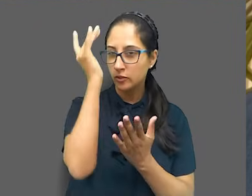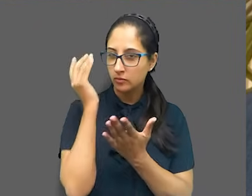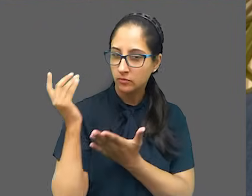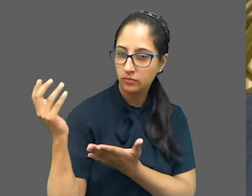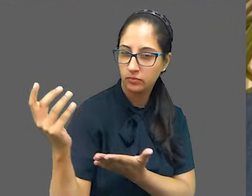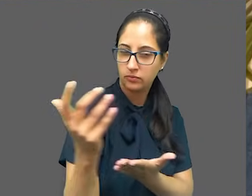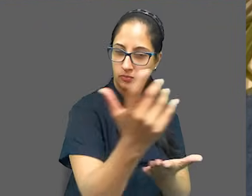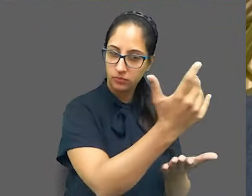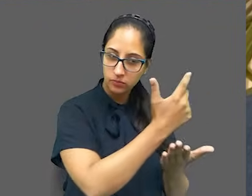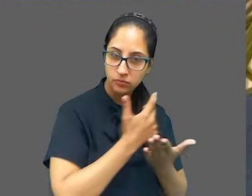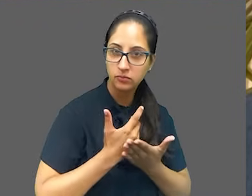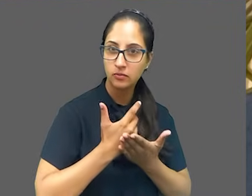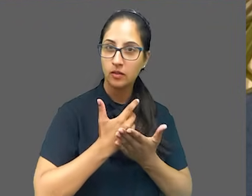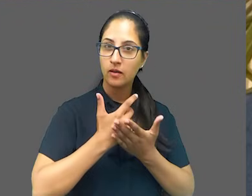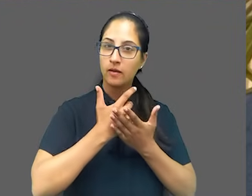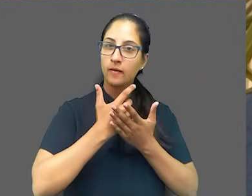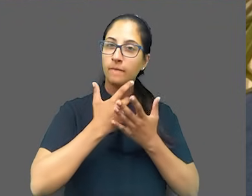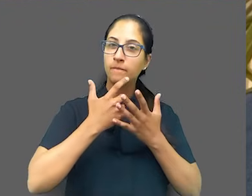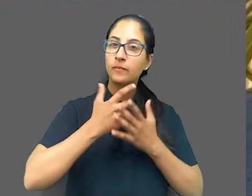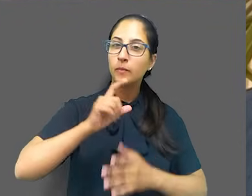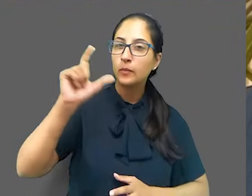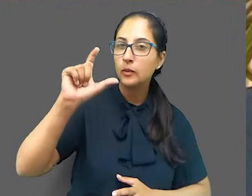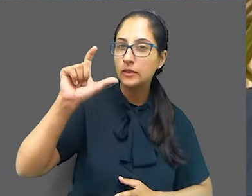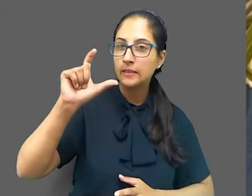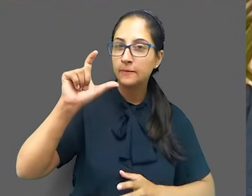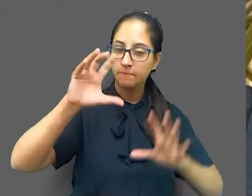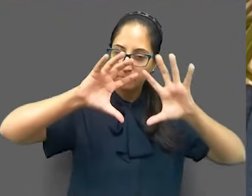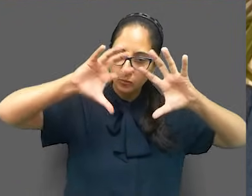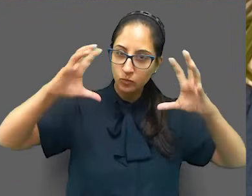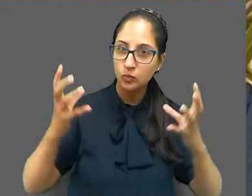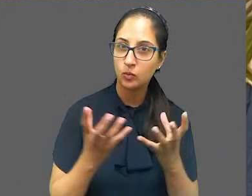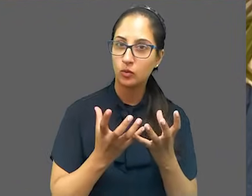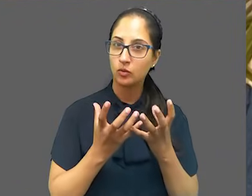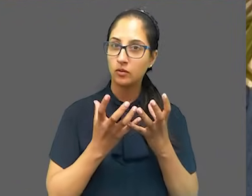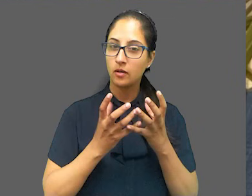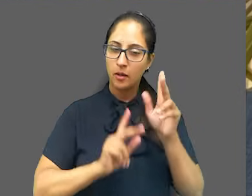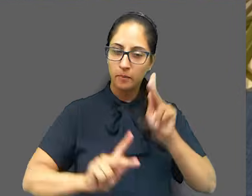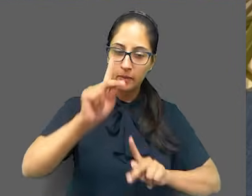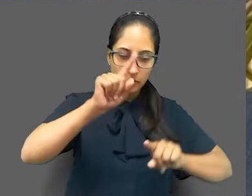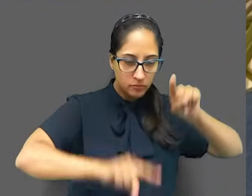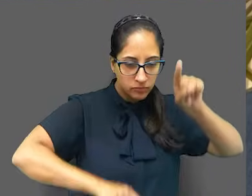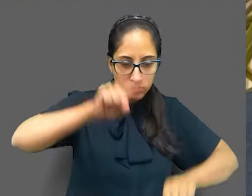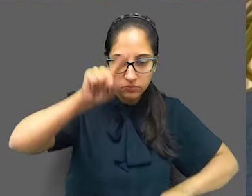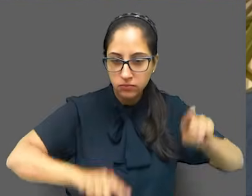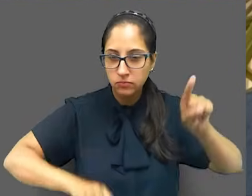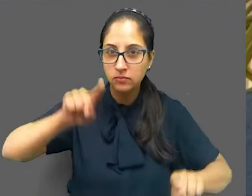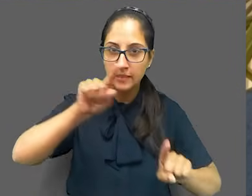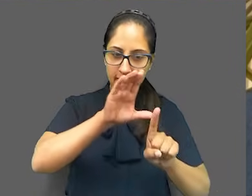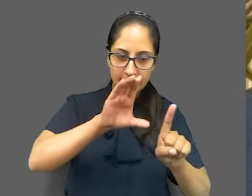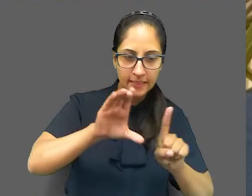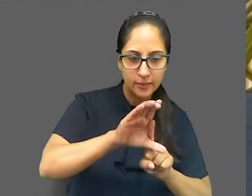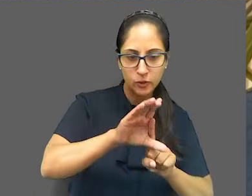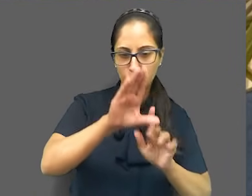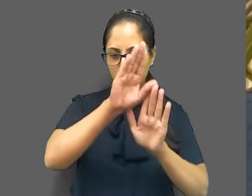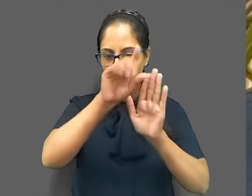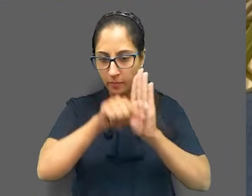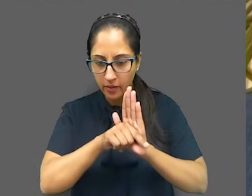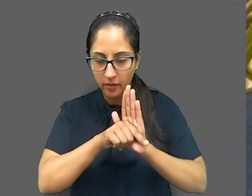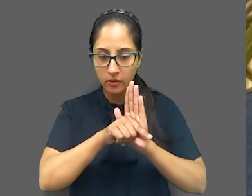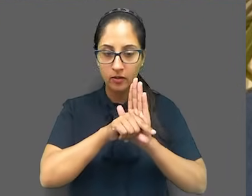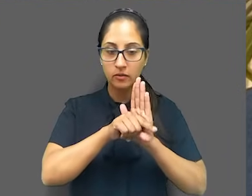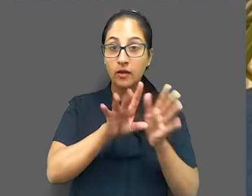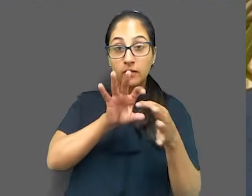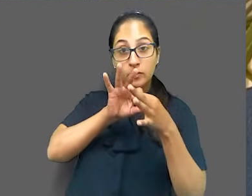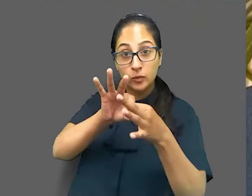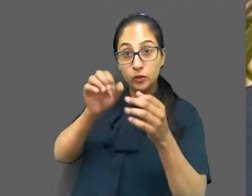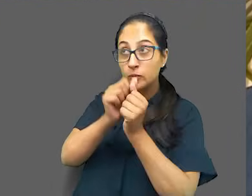civilizations, the diversity of the Muslim peoples, the diversity of their engagement with the